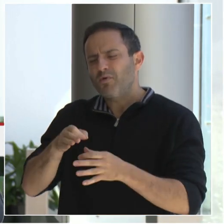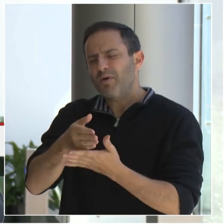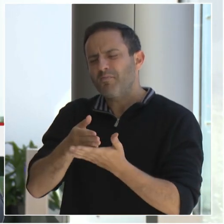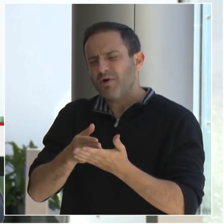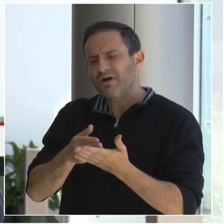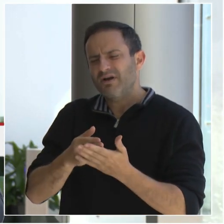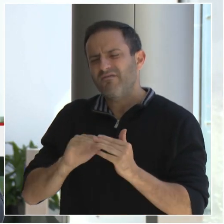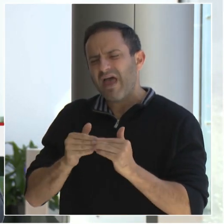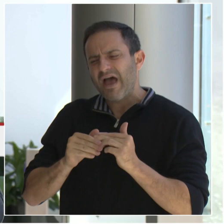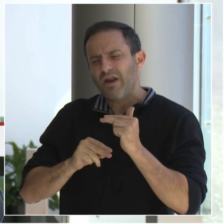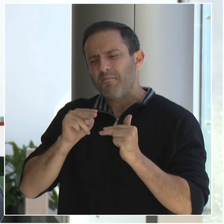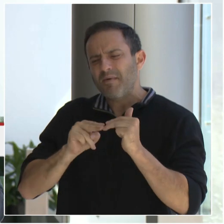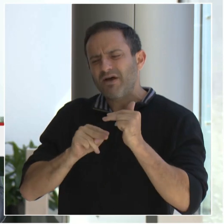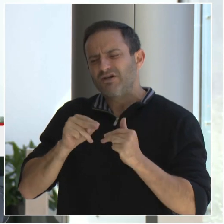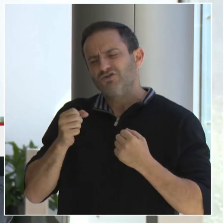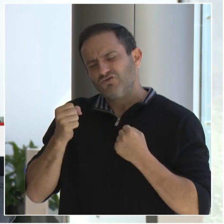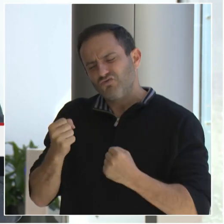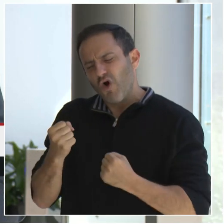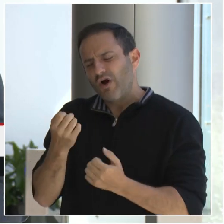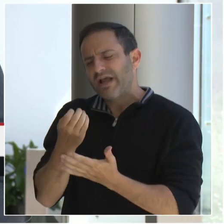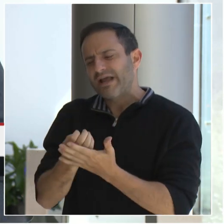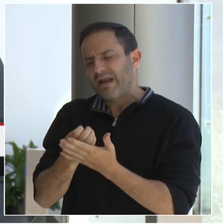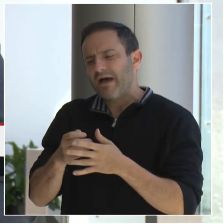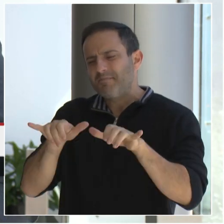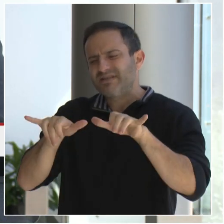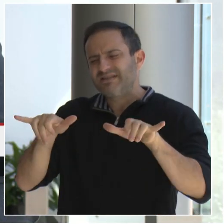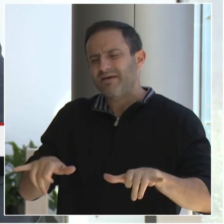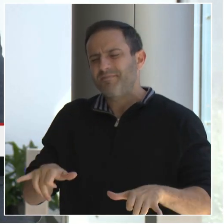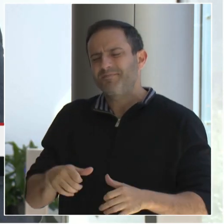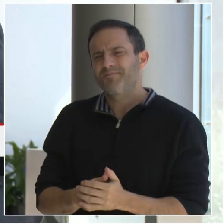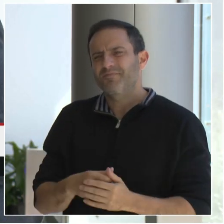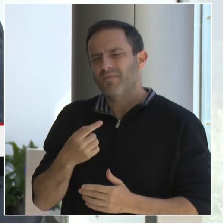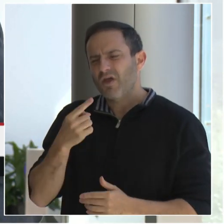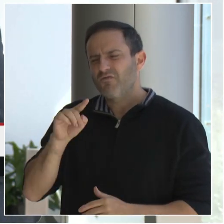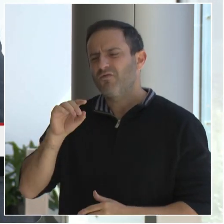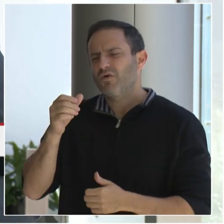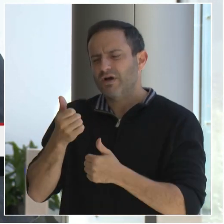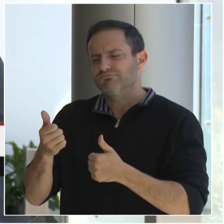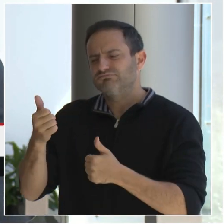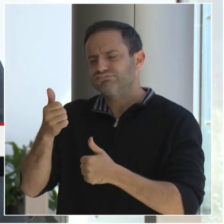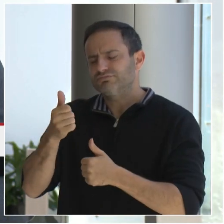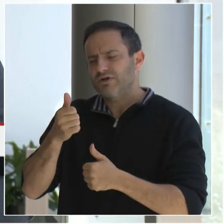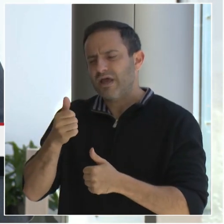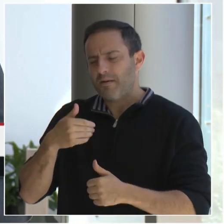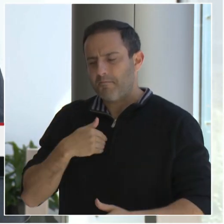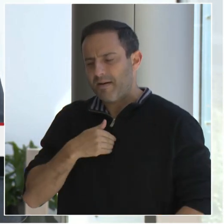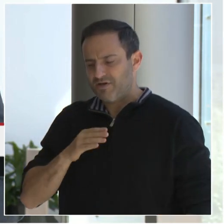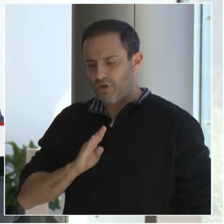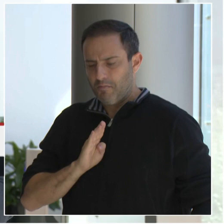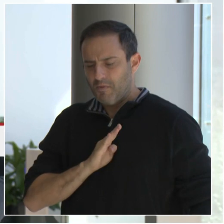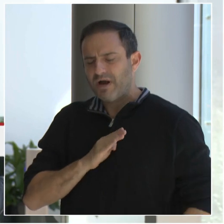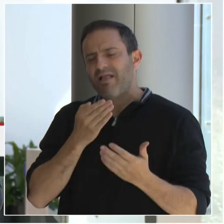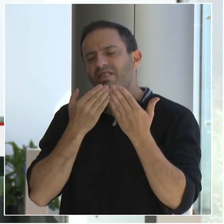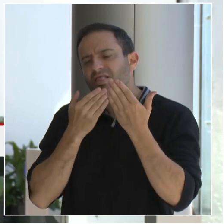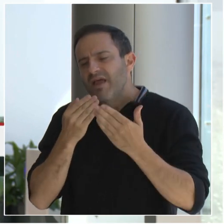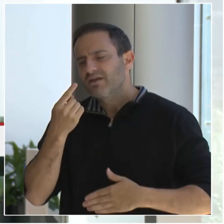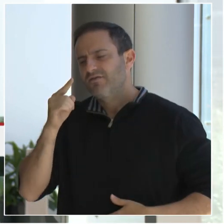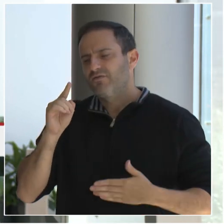build a strong economic system. So to the chair of the board and members of the board, let me thank you for your